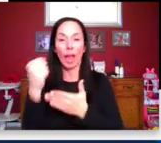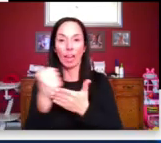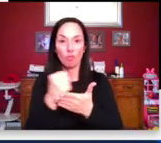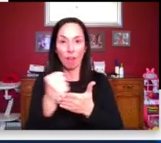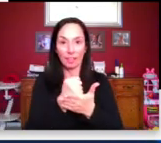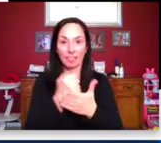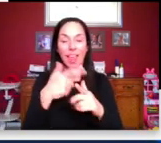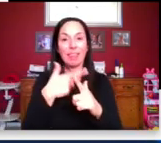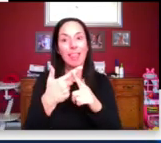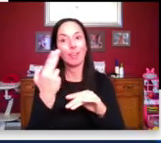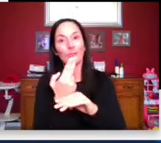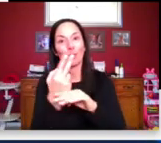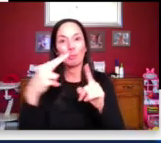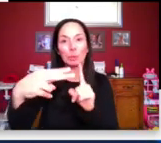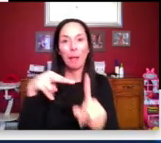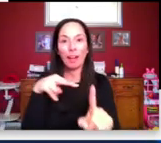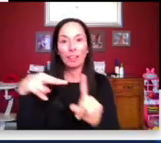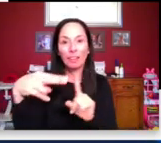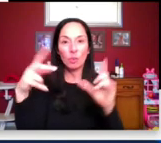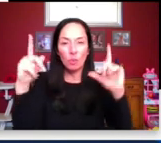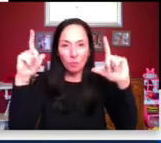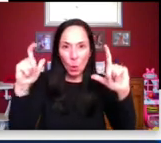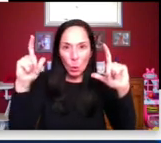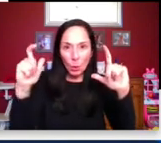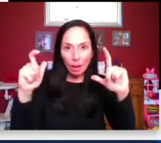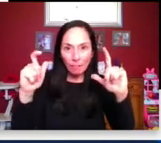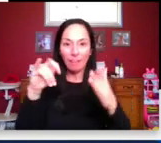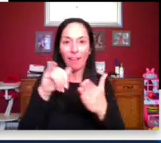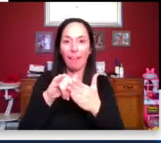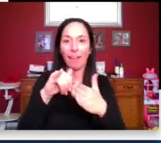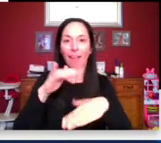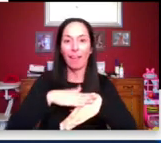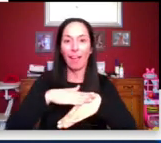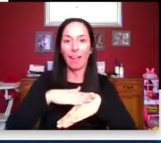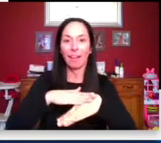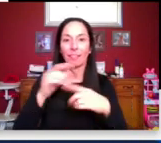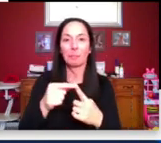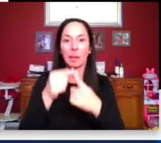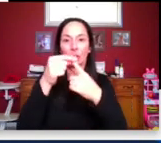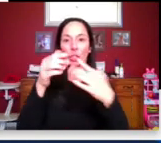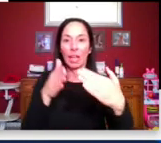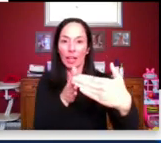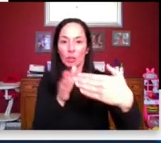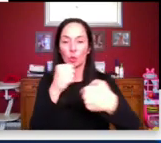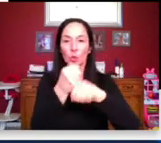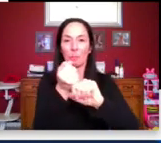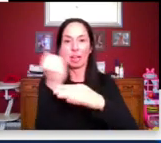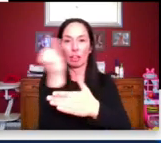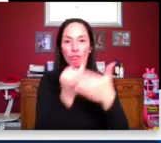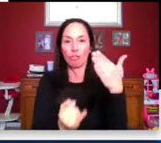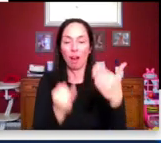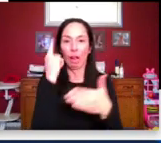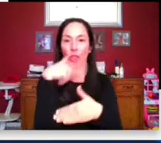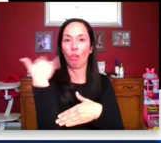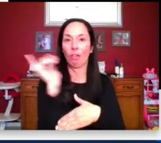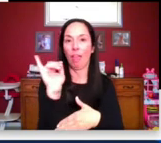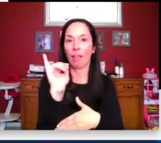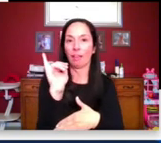uses perspective to photograph this drawing at a special angle to make the drawing look like it